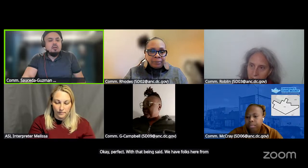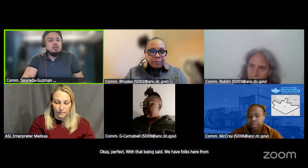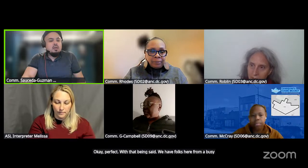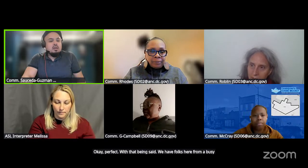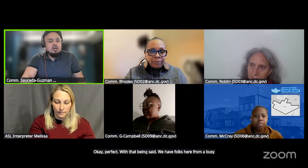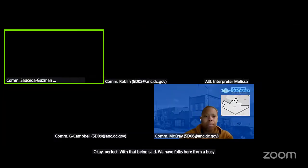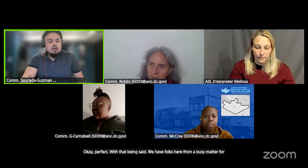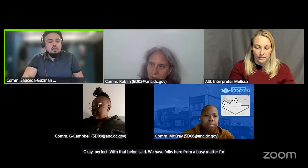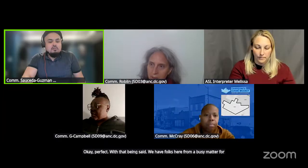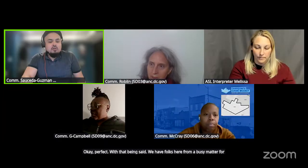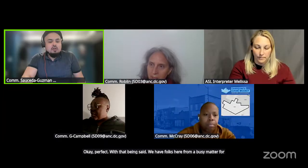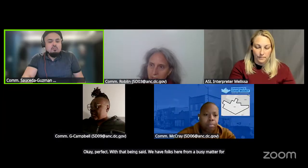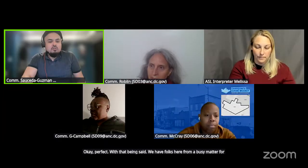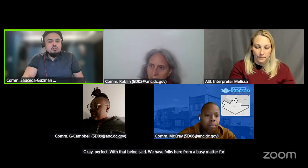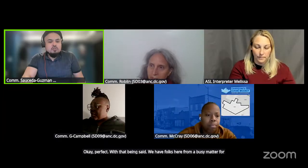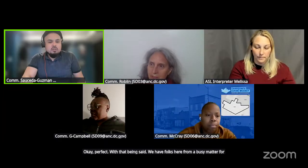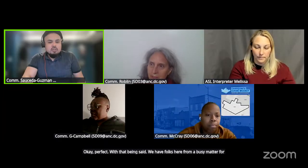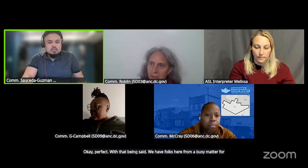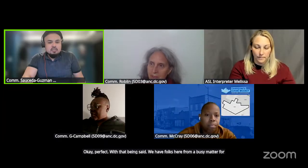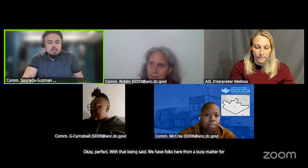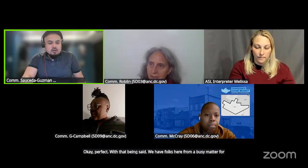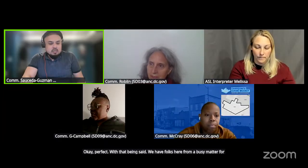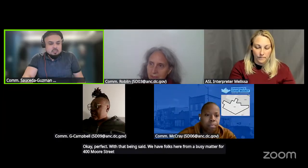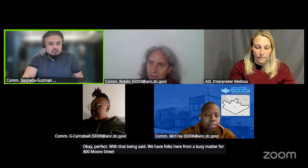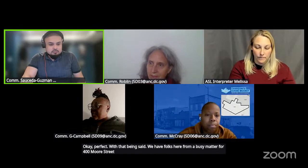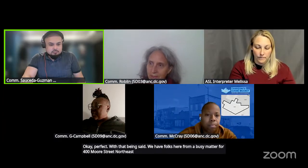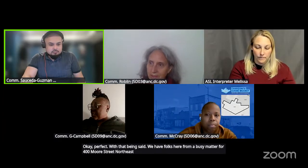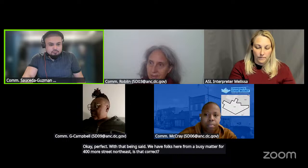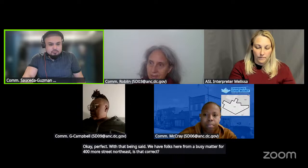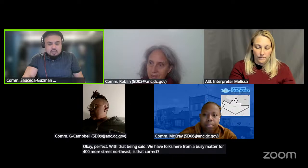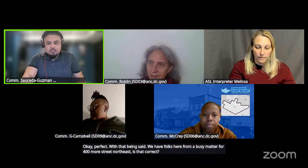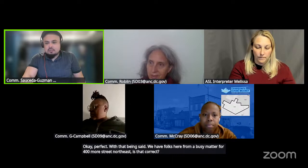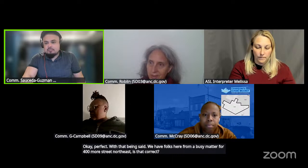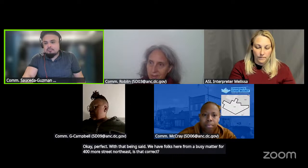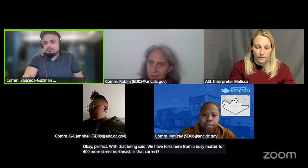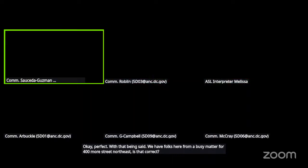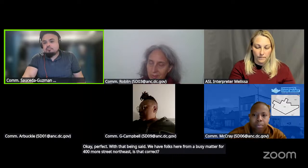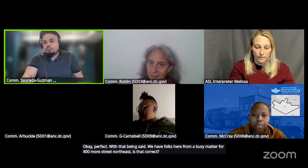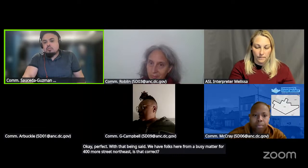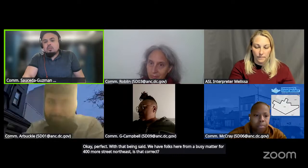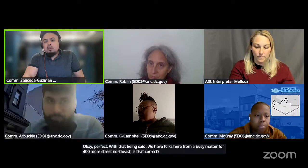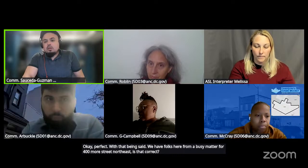for 400 Moore Street Northeast. Is that correct? Yes.